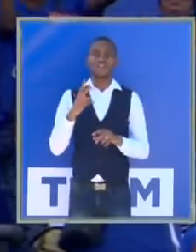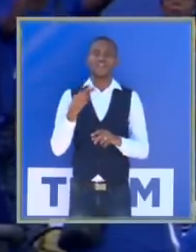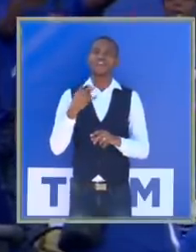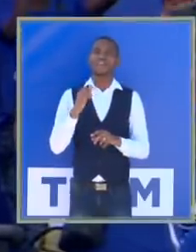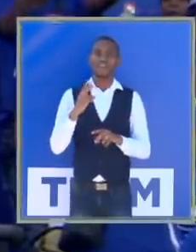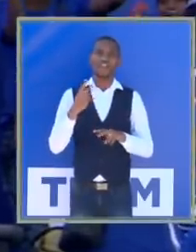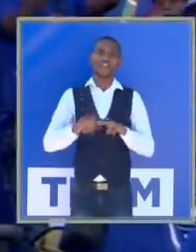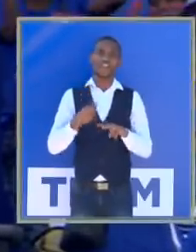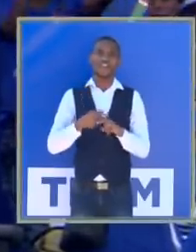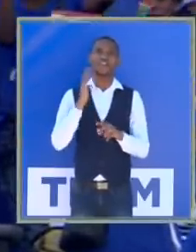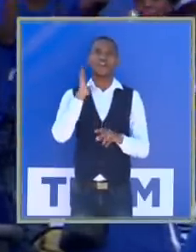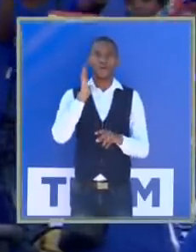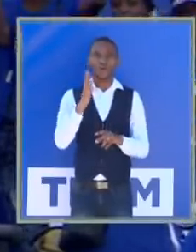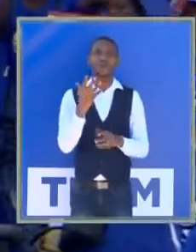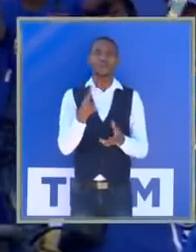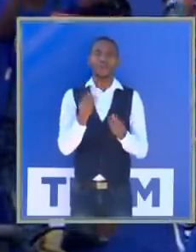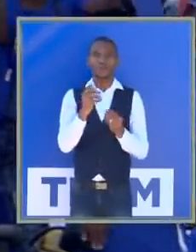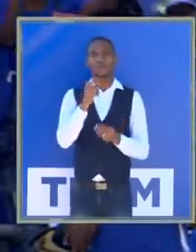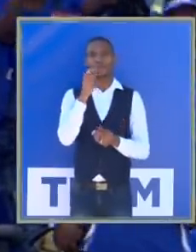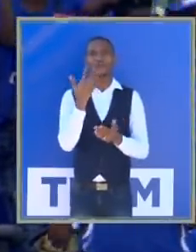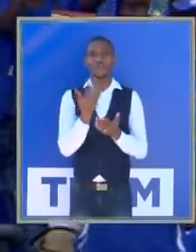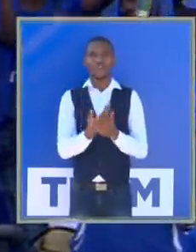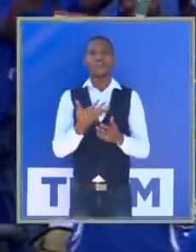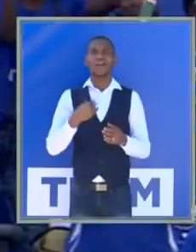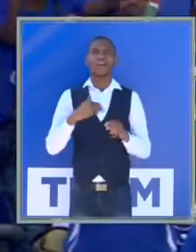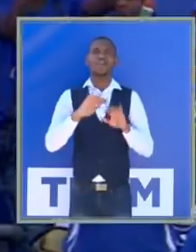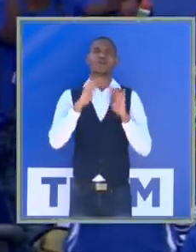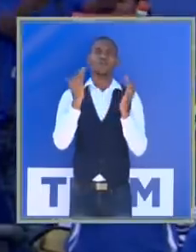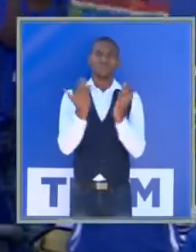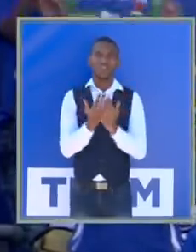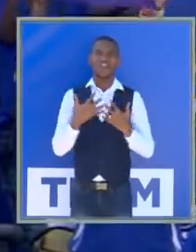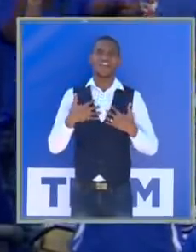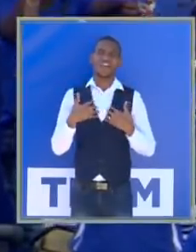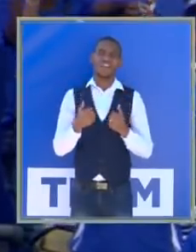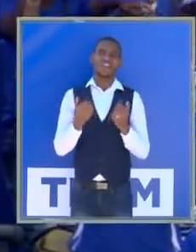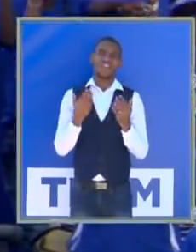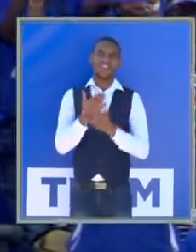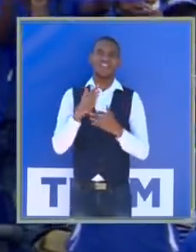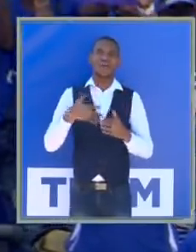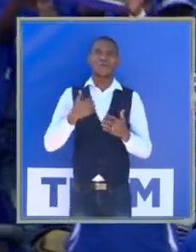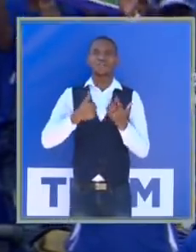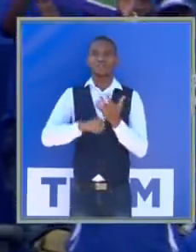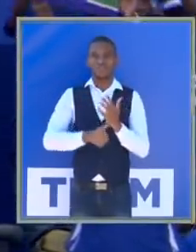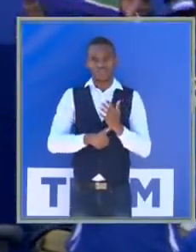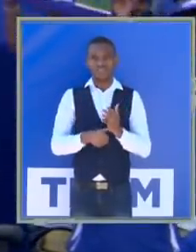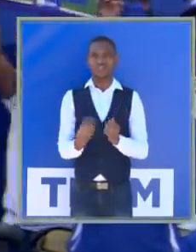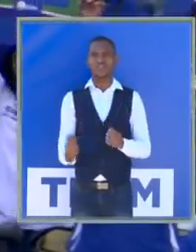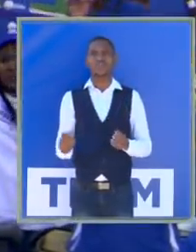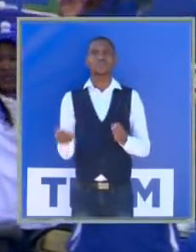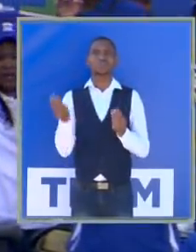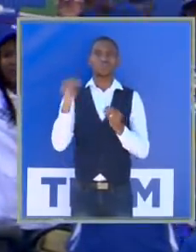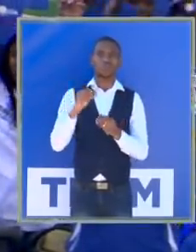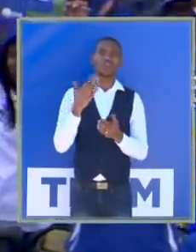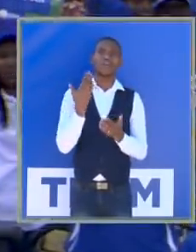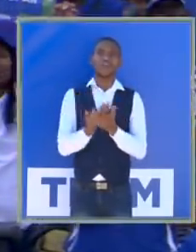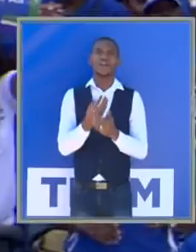to know they're going to get medicine so that we get a universal health access. I want child grants to increase so that there'll